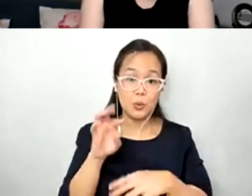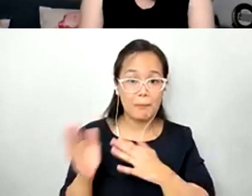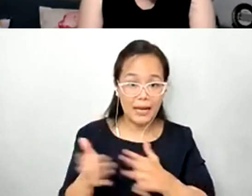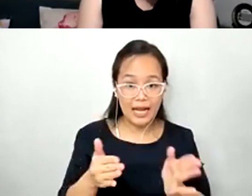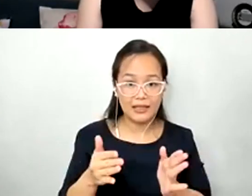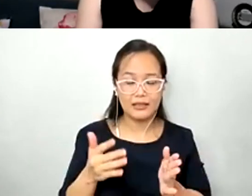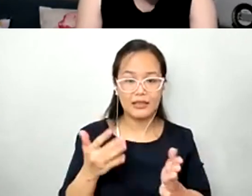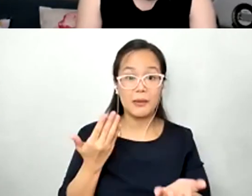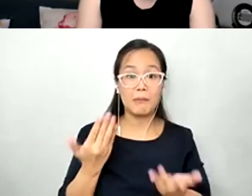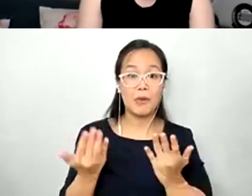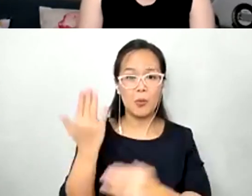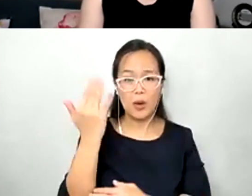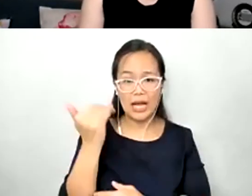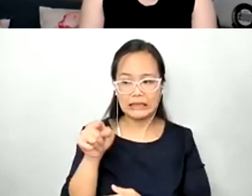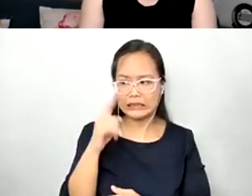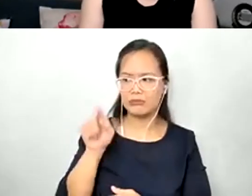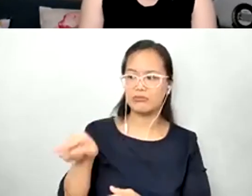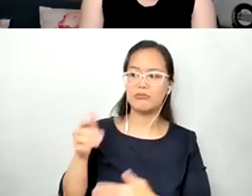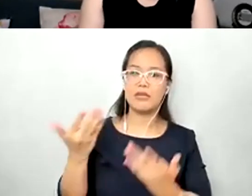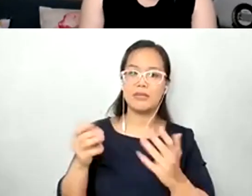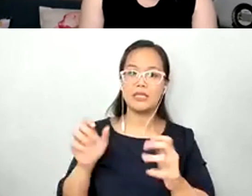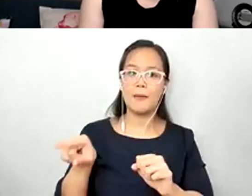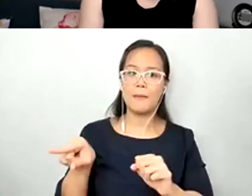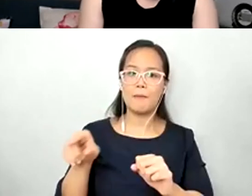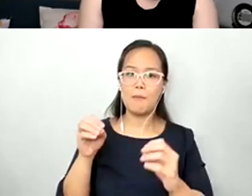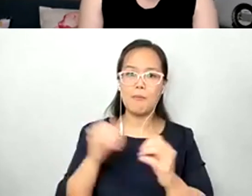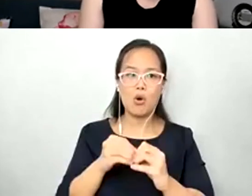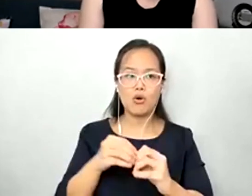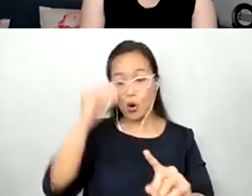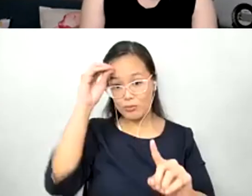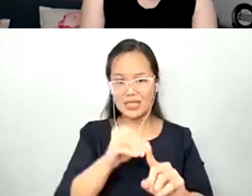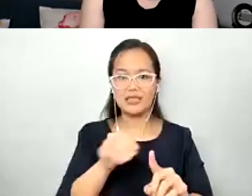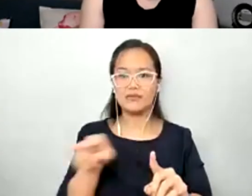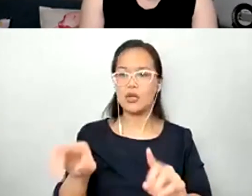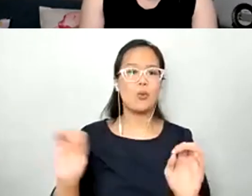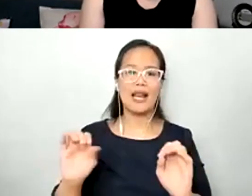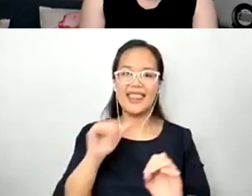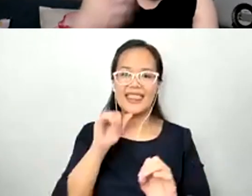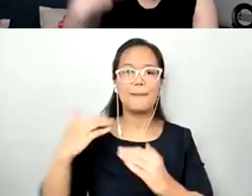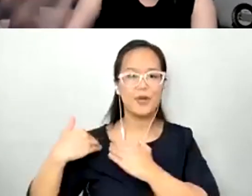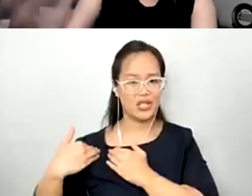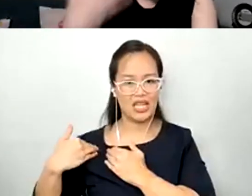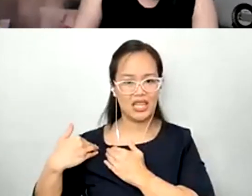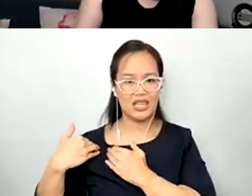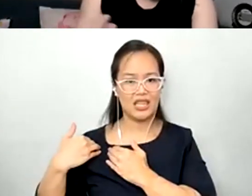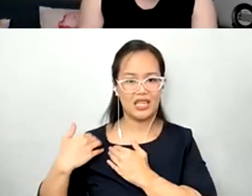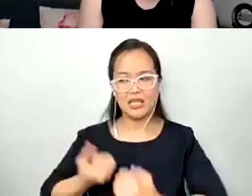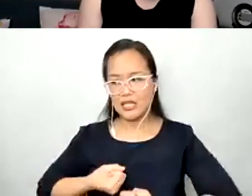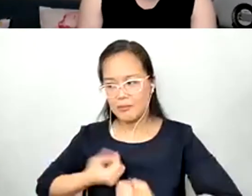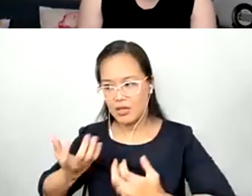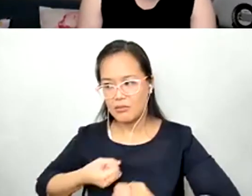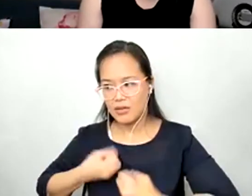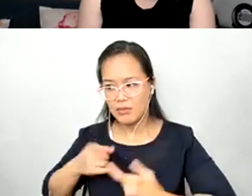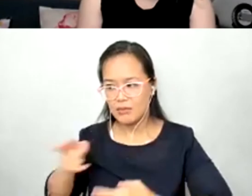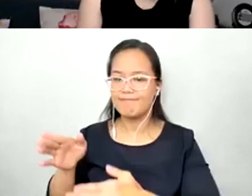more objective, and I will not be giving undue burden to someone by unloading to that